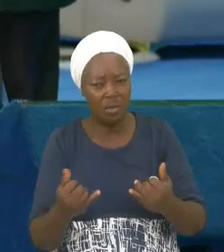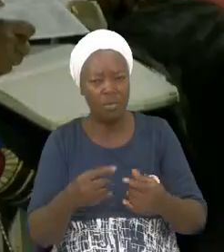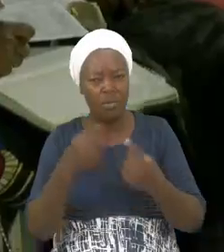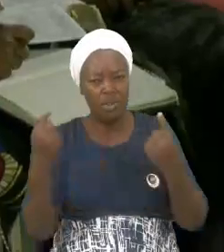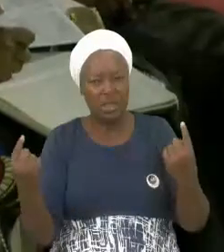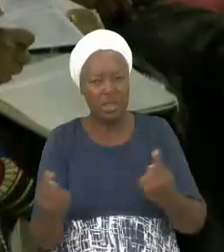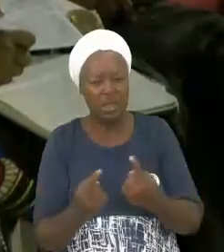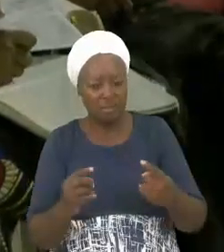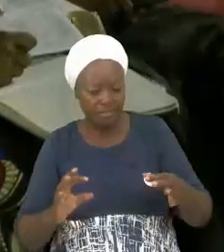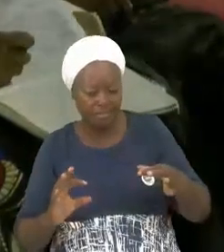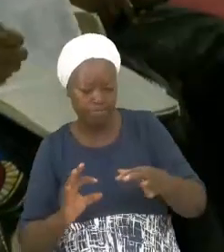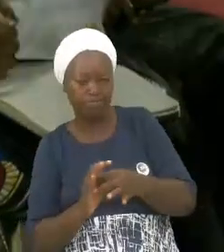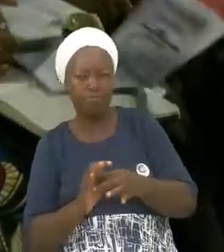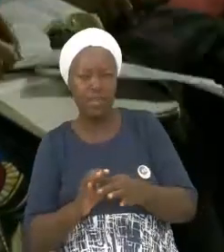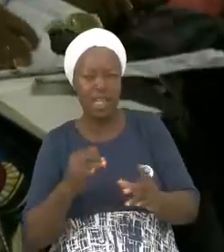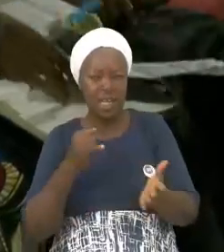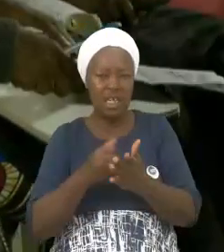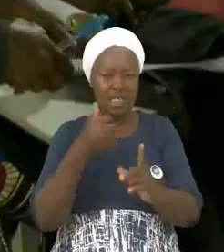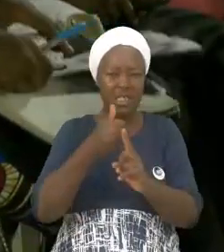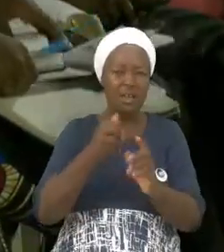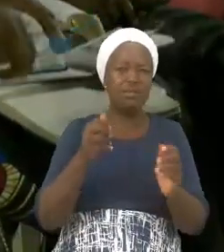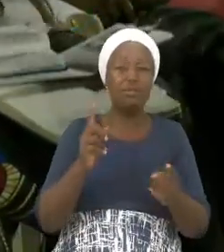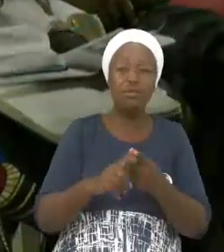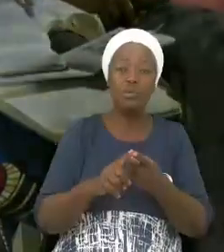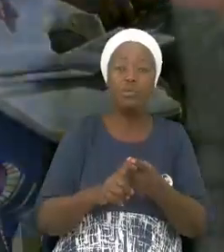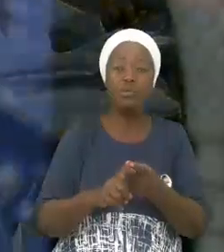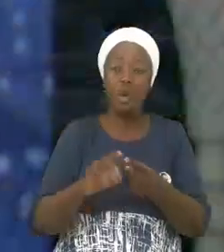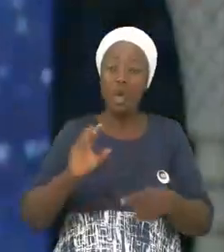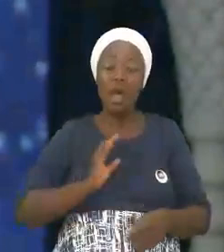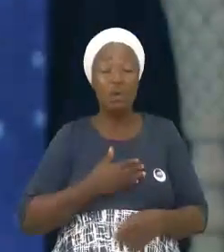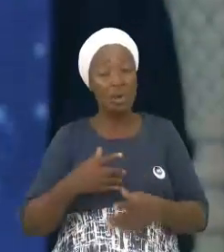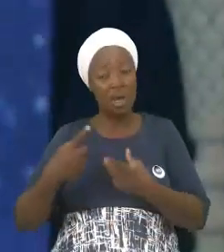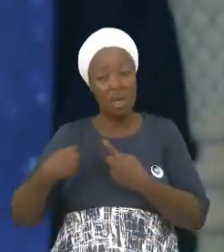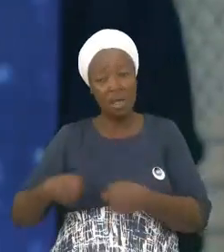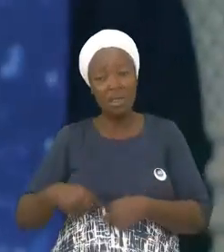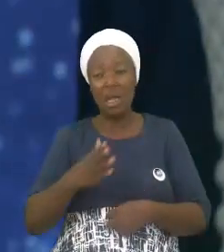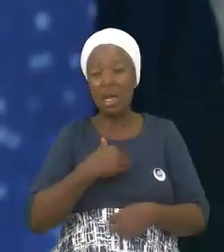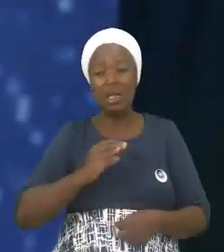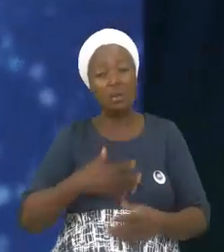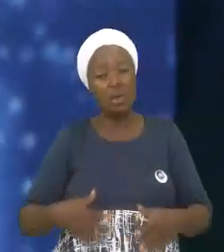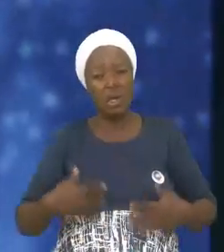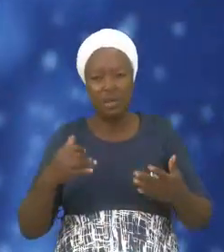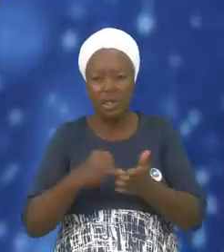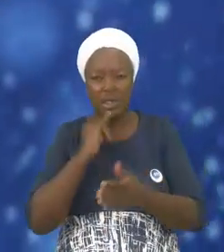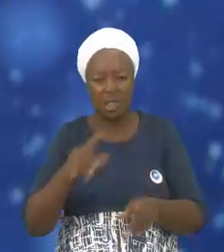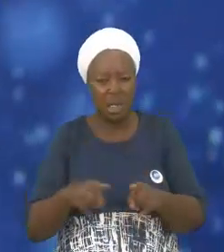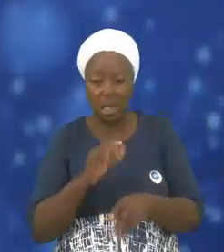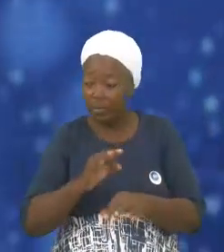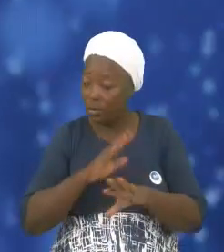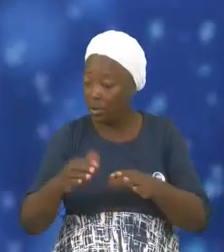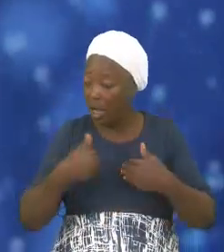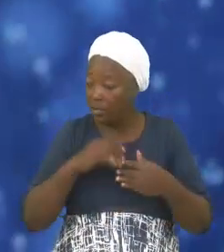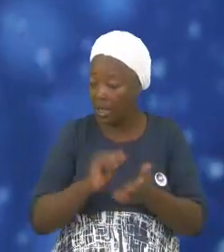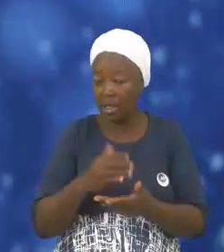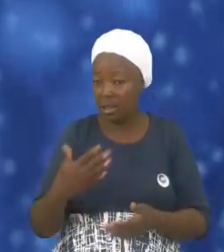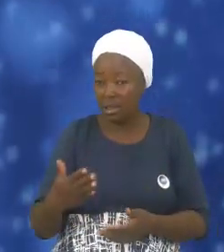us. Sin glues itself to our heart. It's like if you don't have that thing,